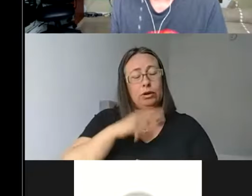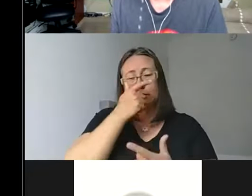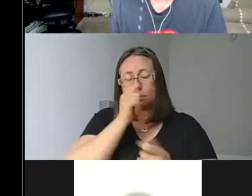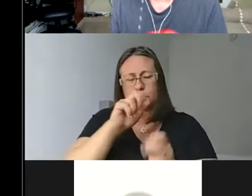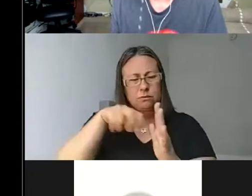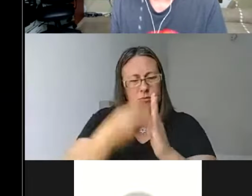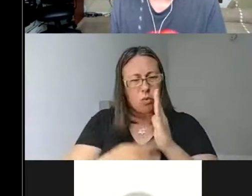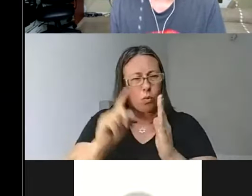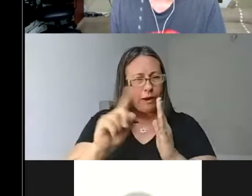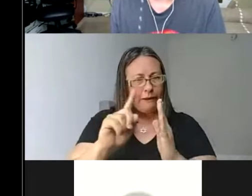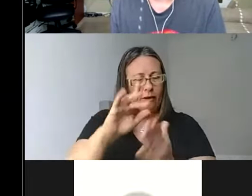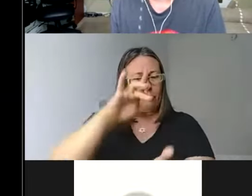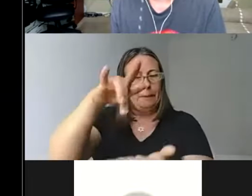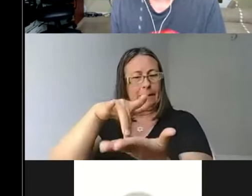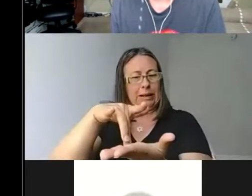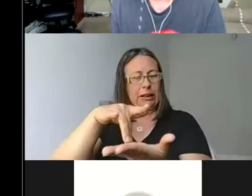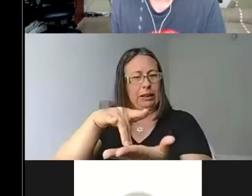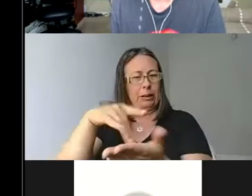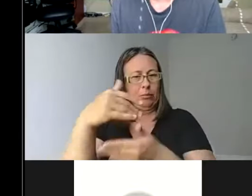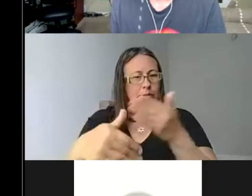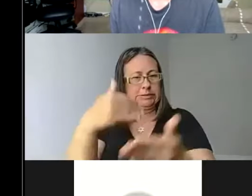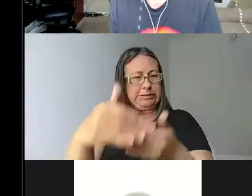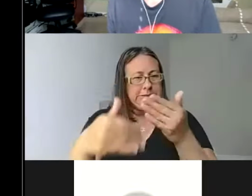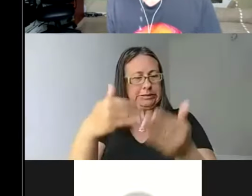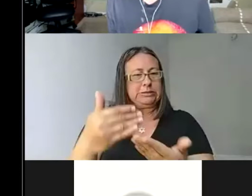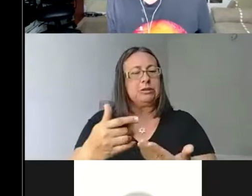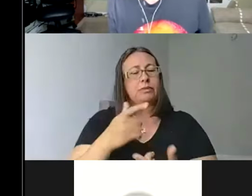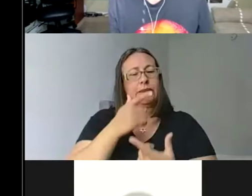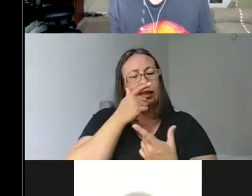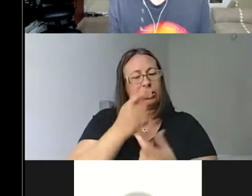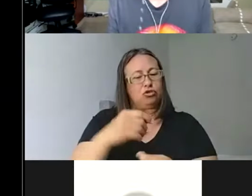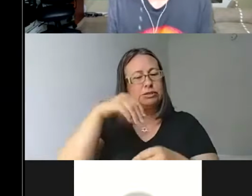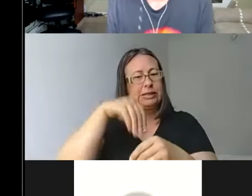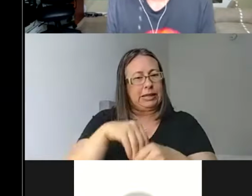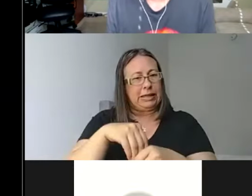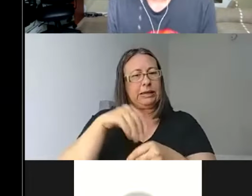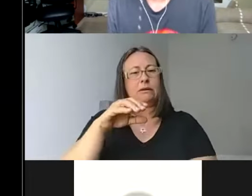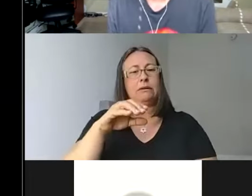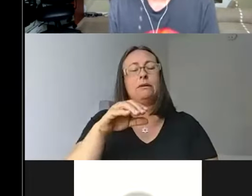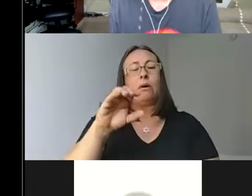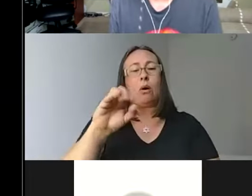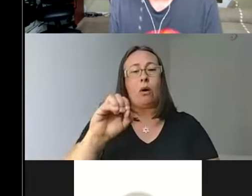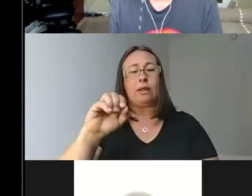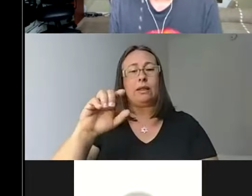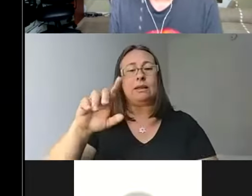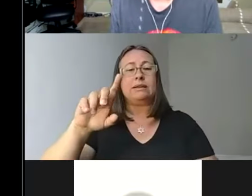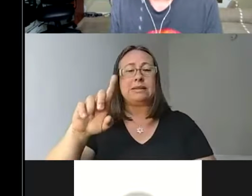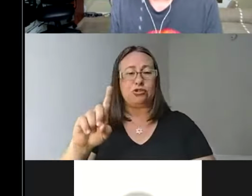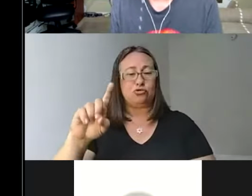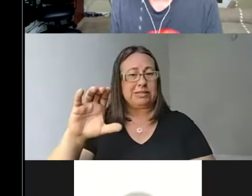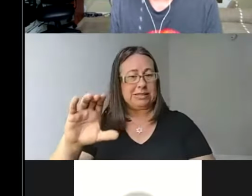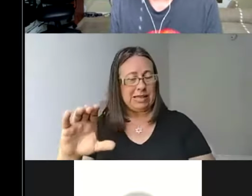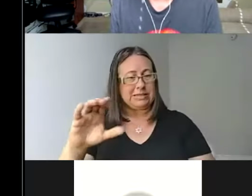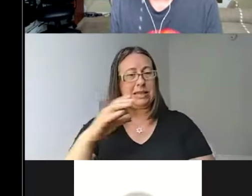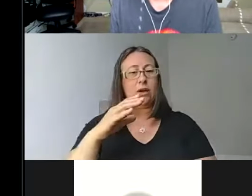progenitors are still making neurons and others are making oligodendrocytes. And we're interested in understanding what's different between these